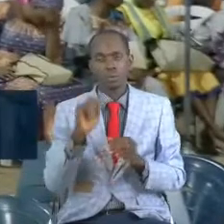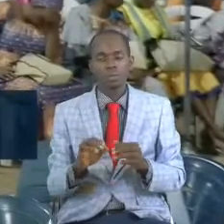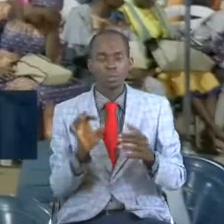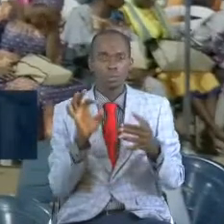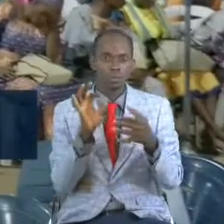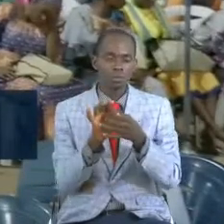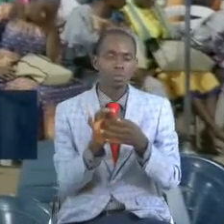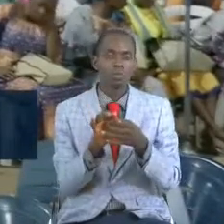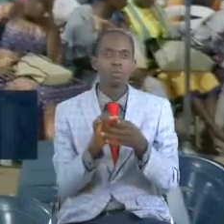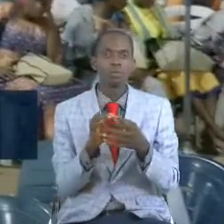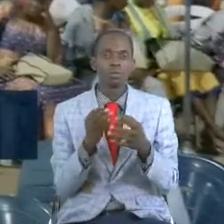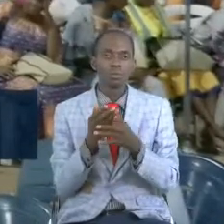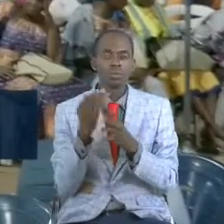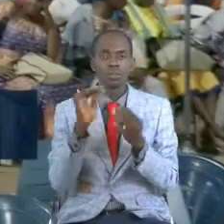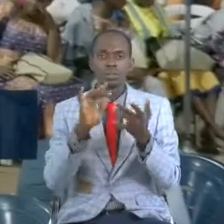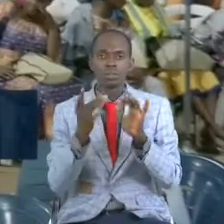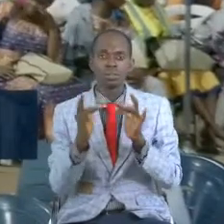online.